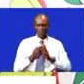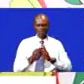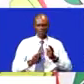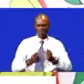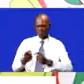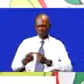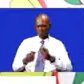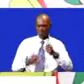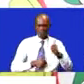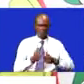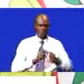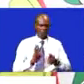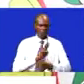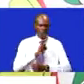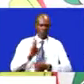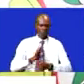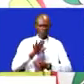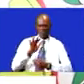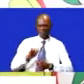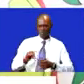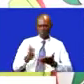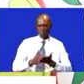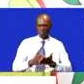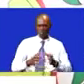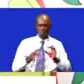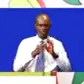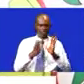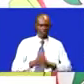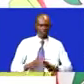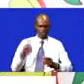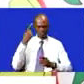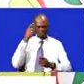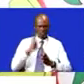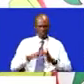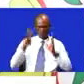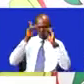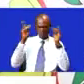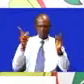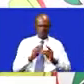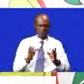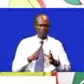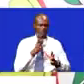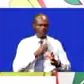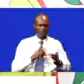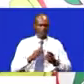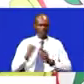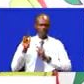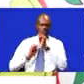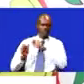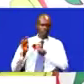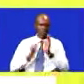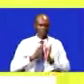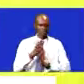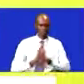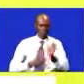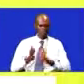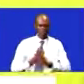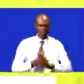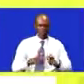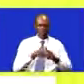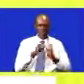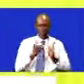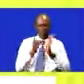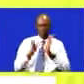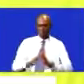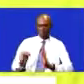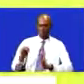used by partner state for decision and generating plans and program. Dr.